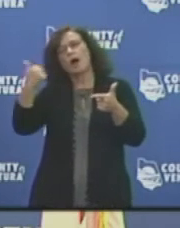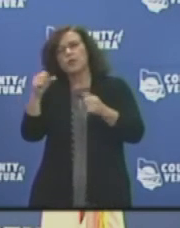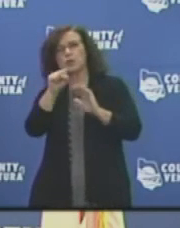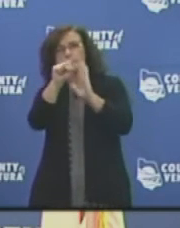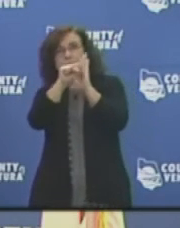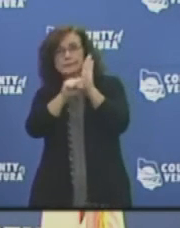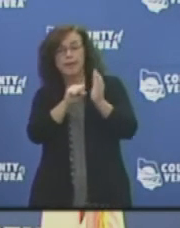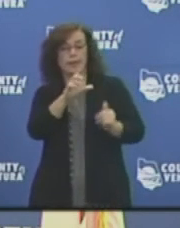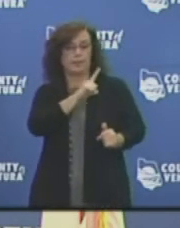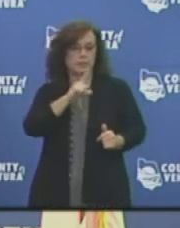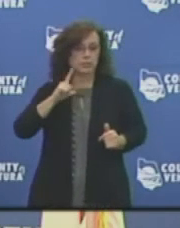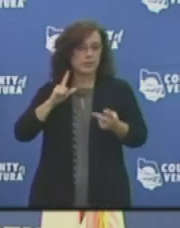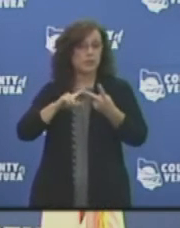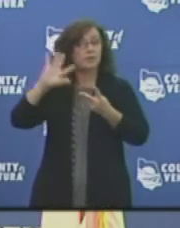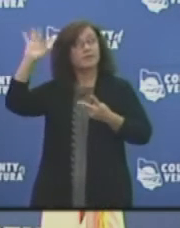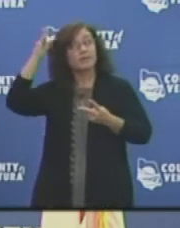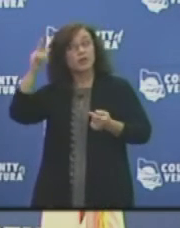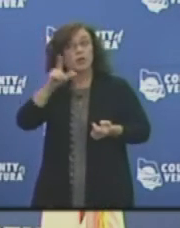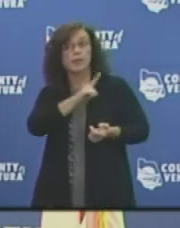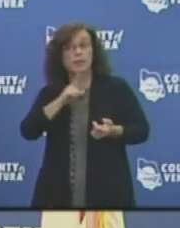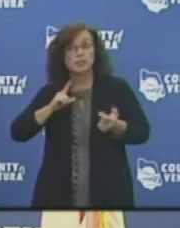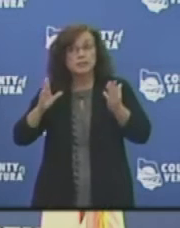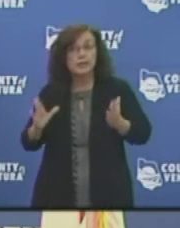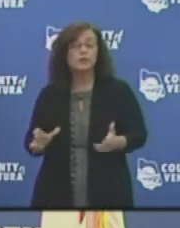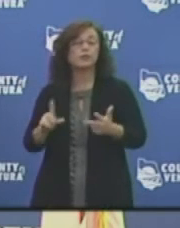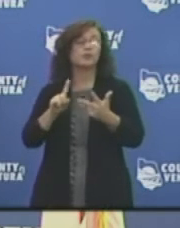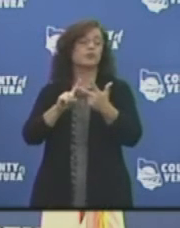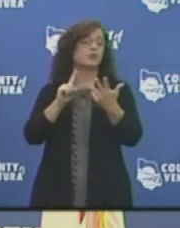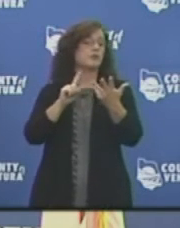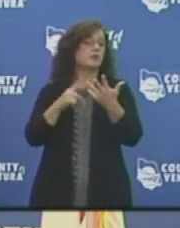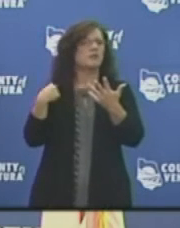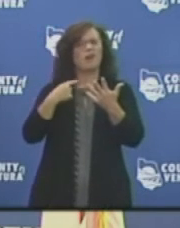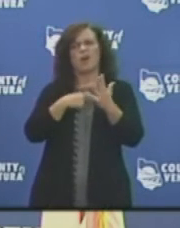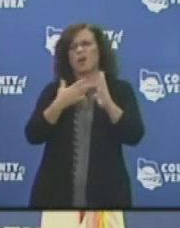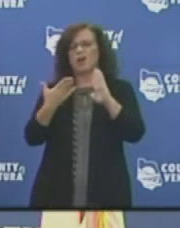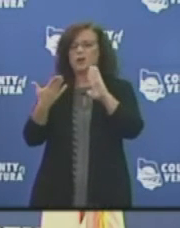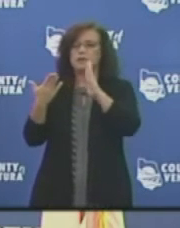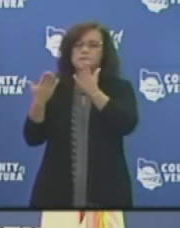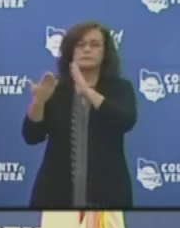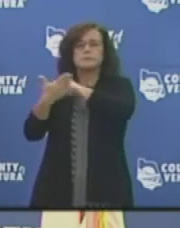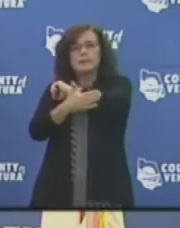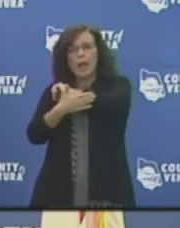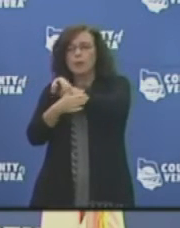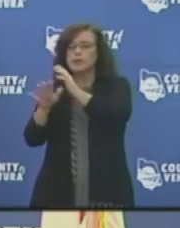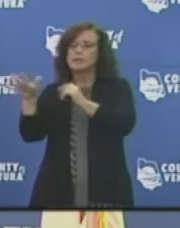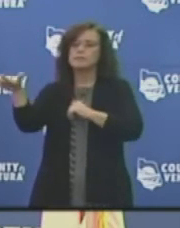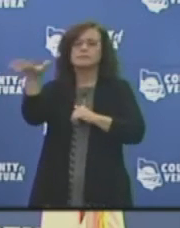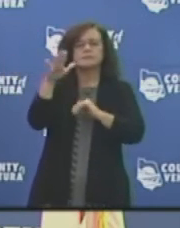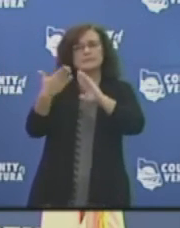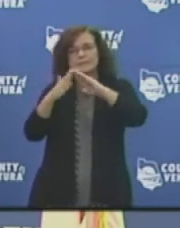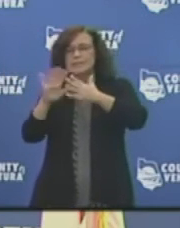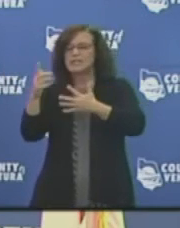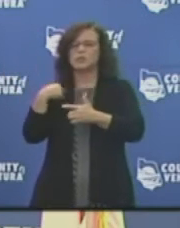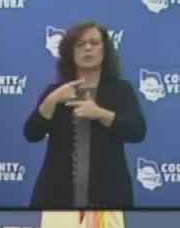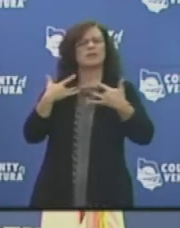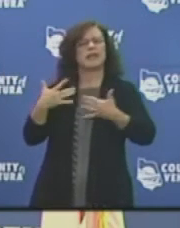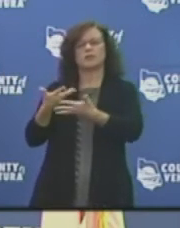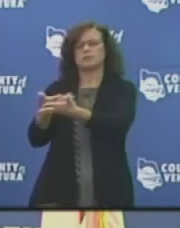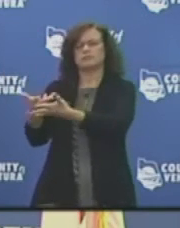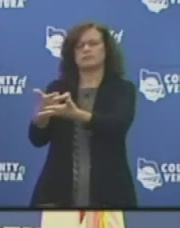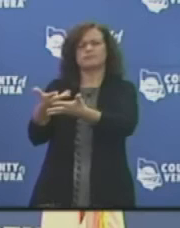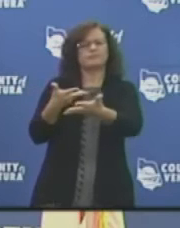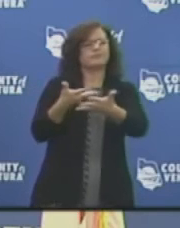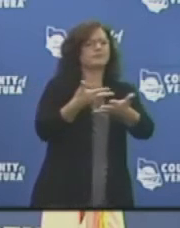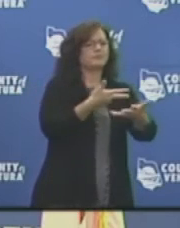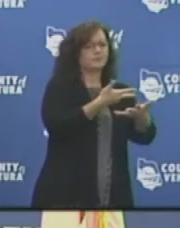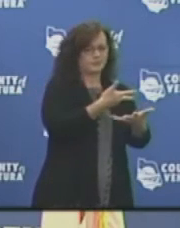federal legislators, our local, all of our 10 cities, regular contact. We have a regular weekly call with all of them,